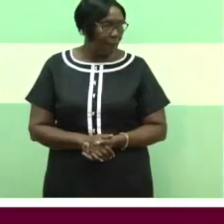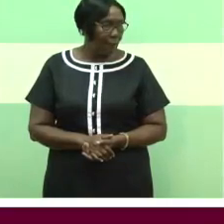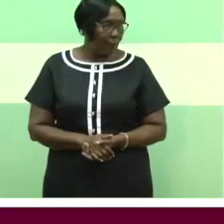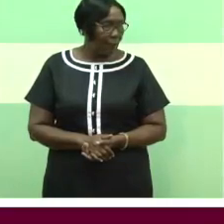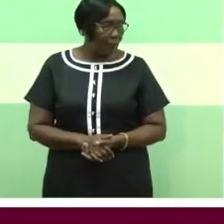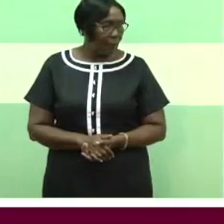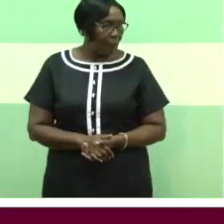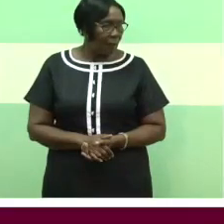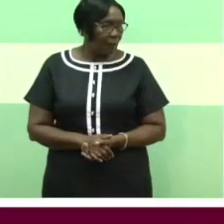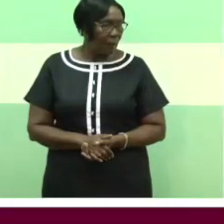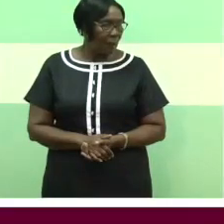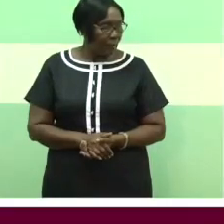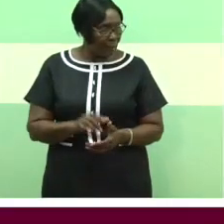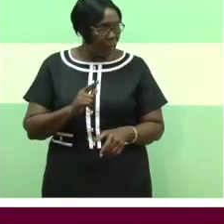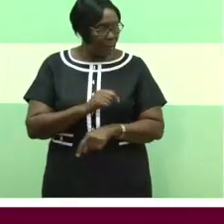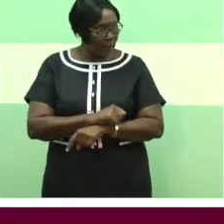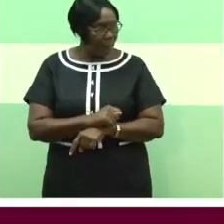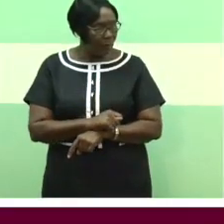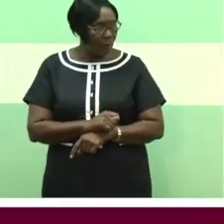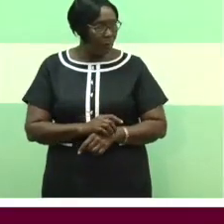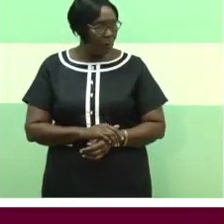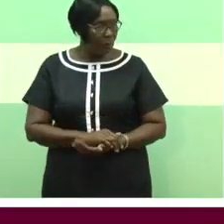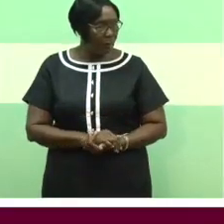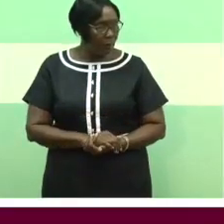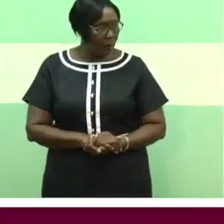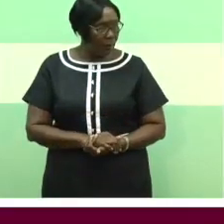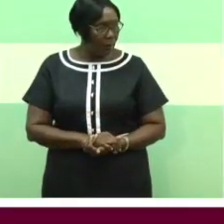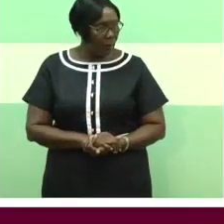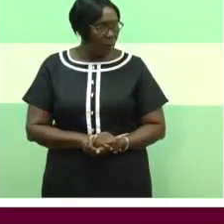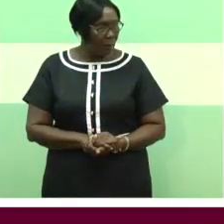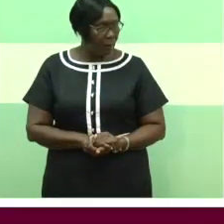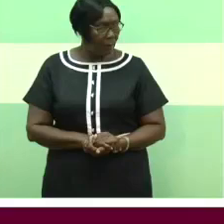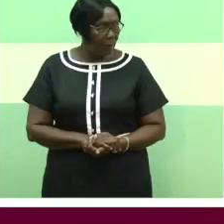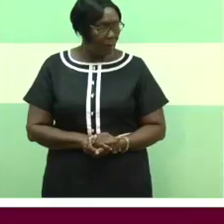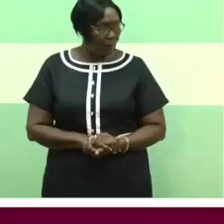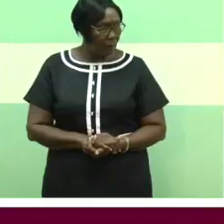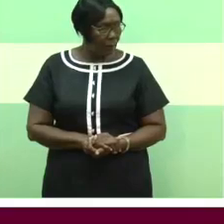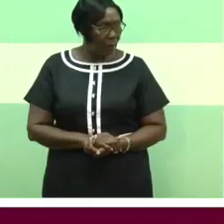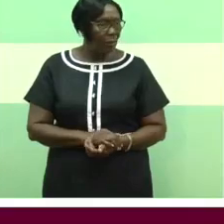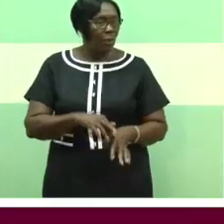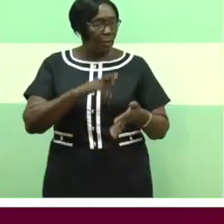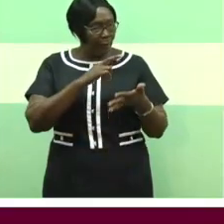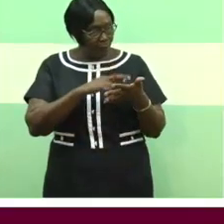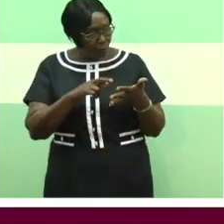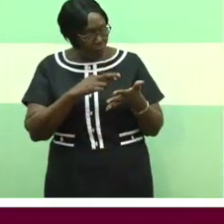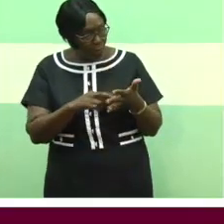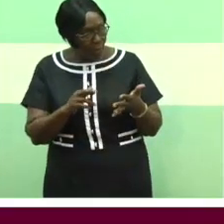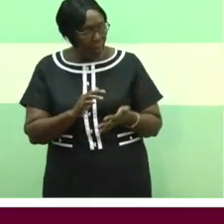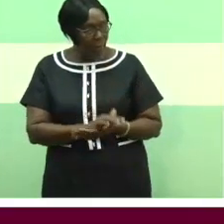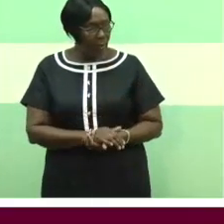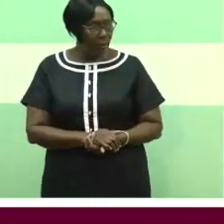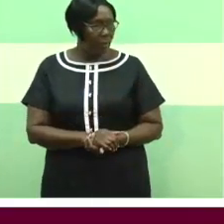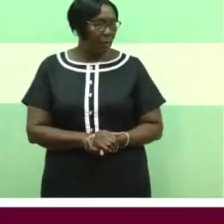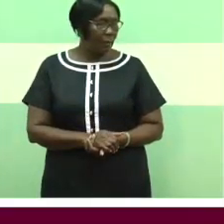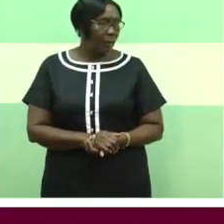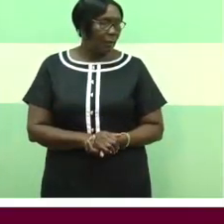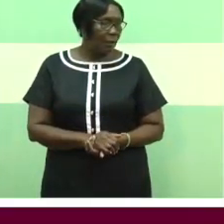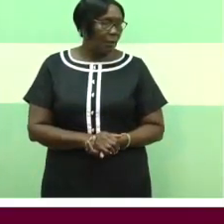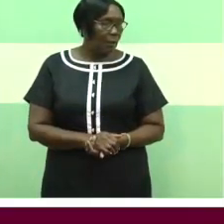work and reading. So I'm going to do table work this morning. It's going to be reading. So it